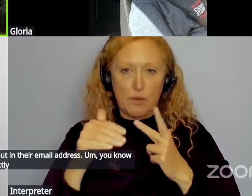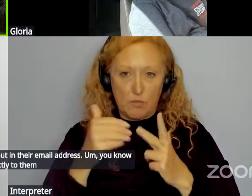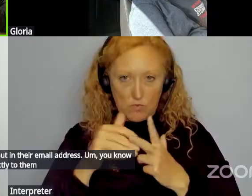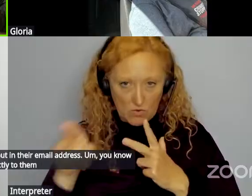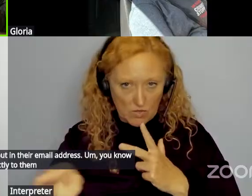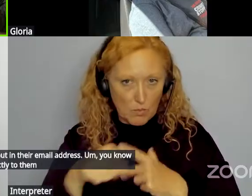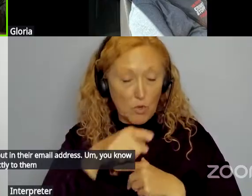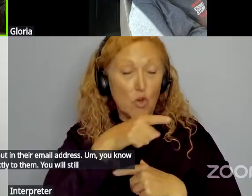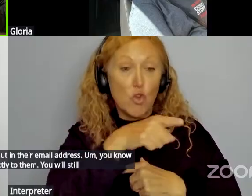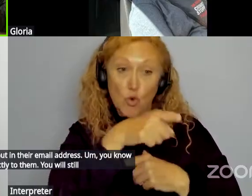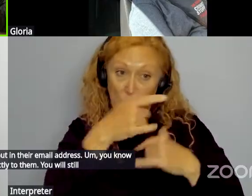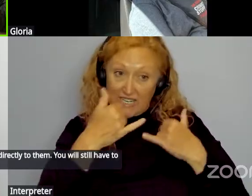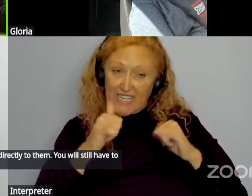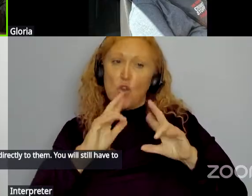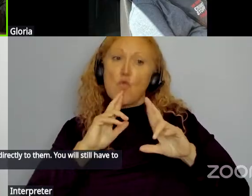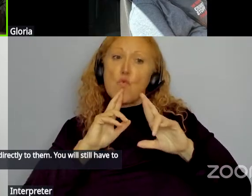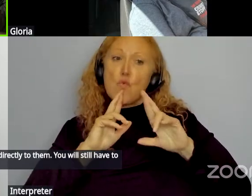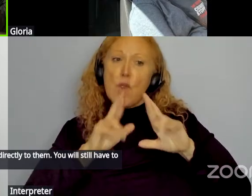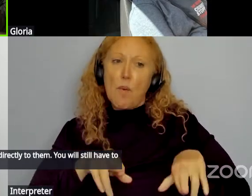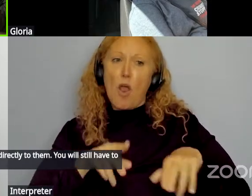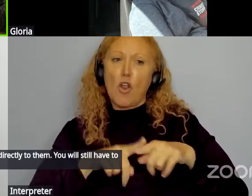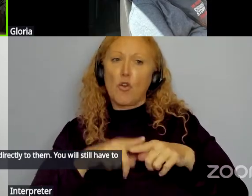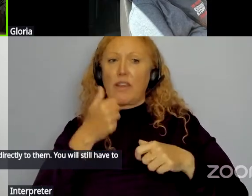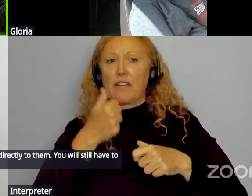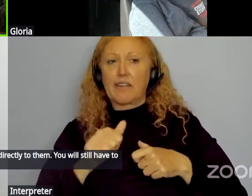will still have to respond to the conversation.